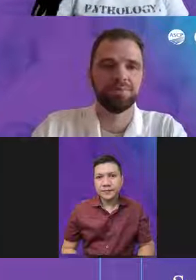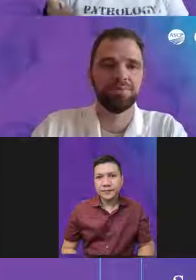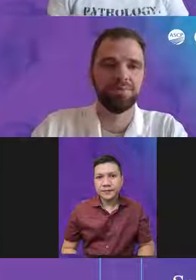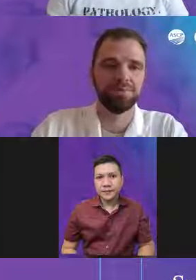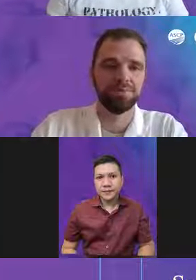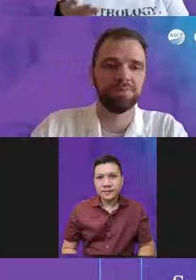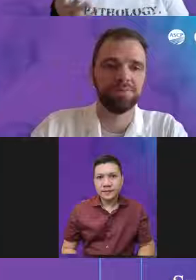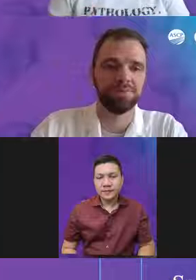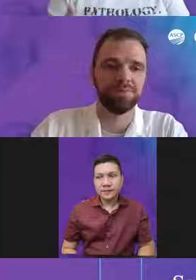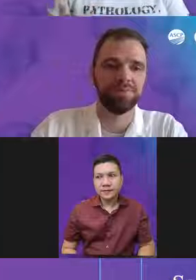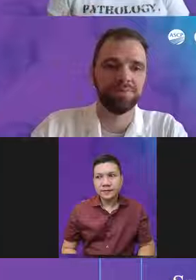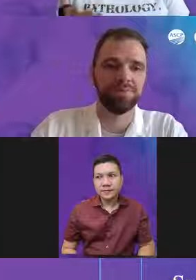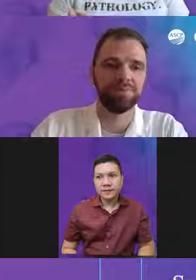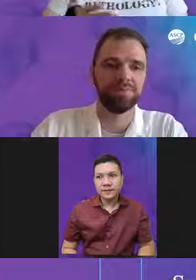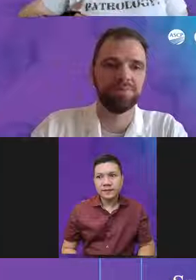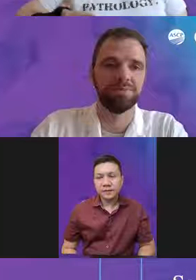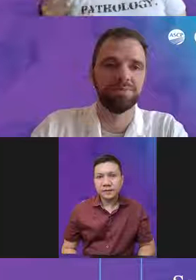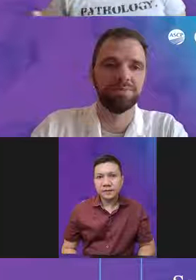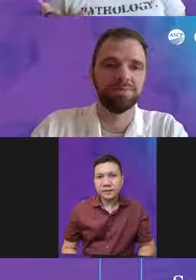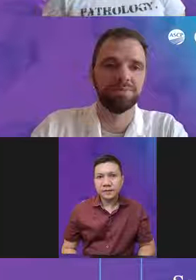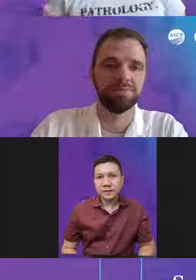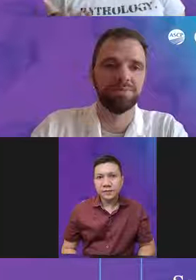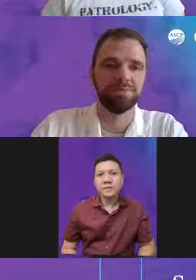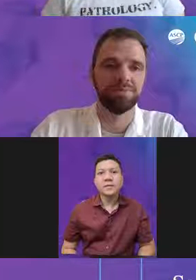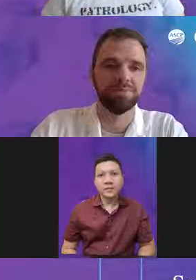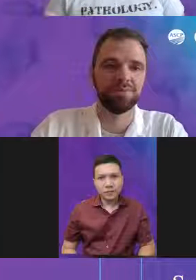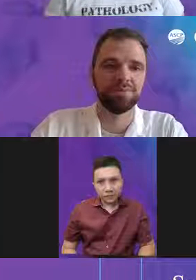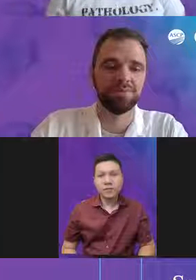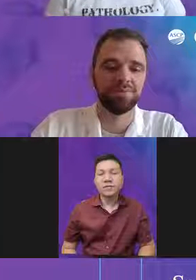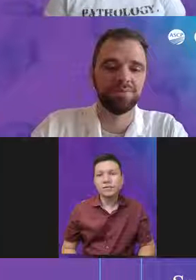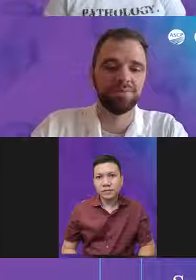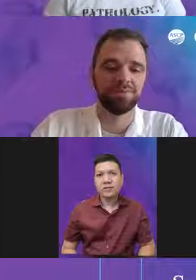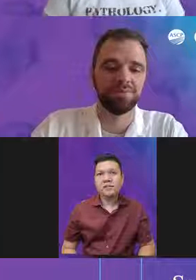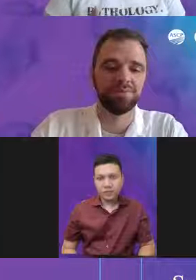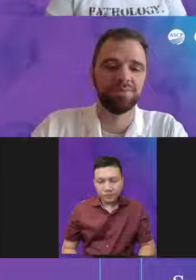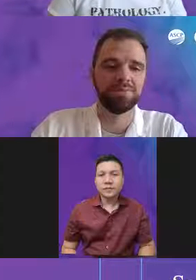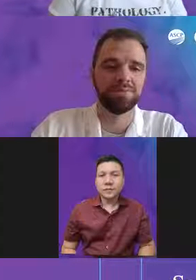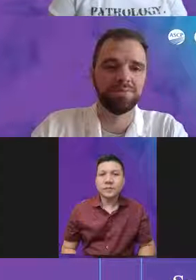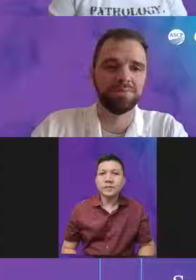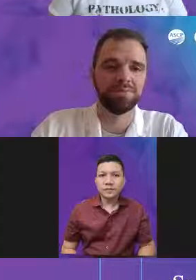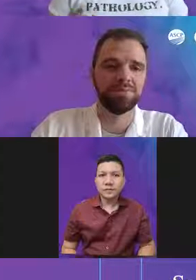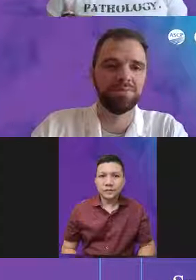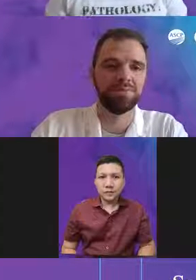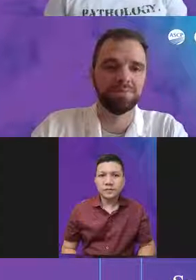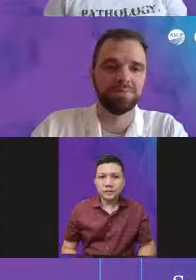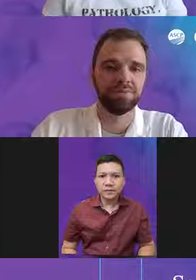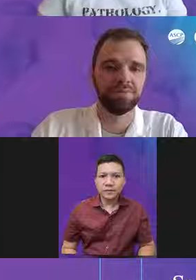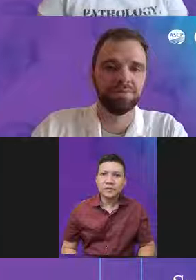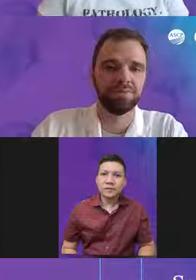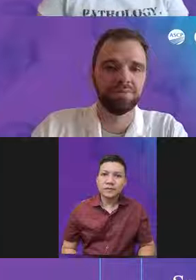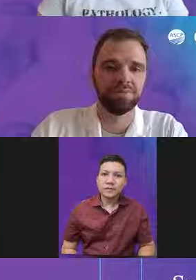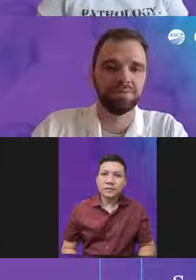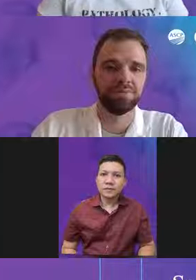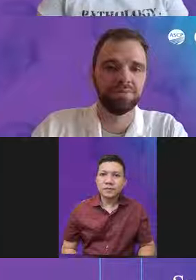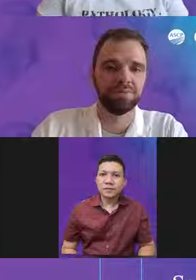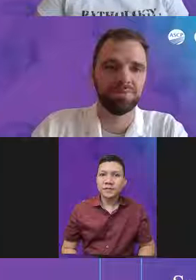also what's involved in the staining? What does the stain actually do? What are the pieces of it? Why